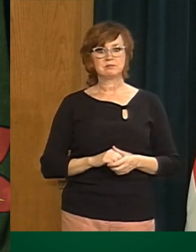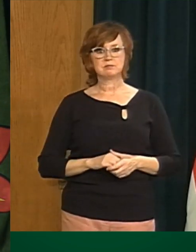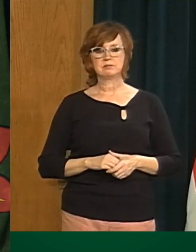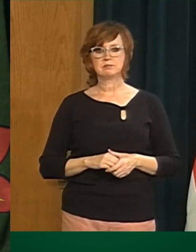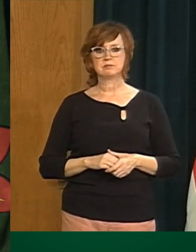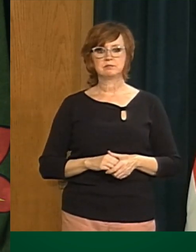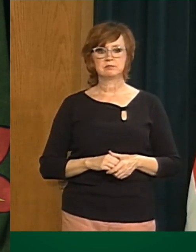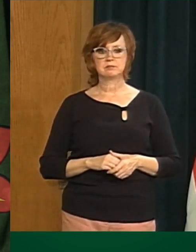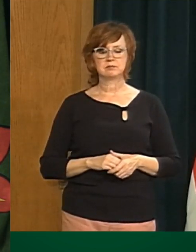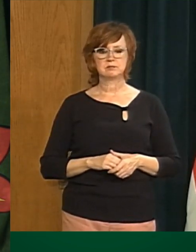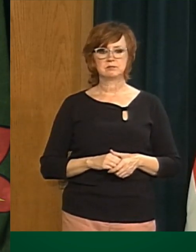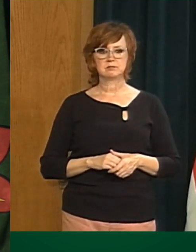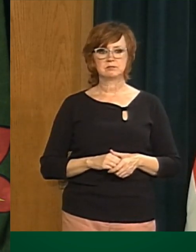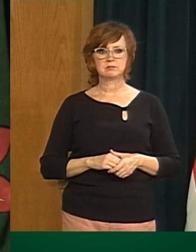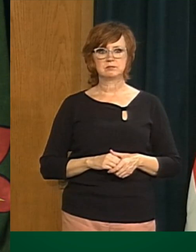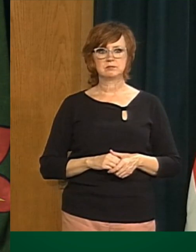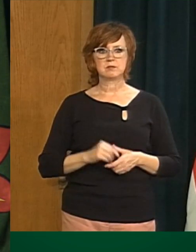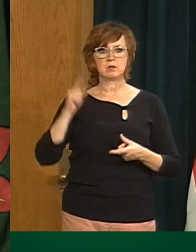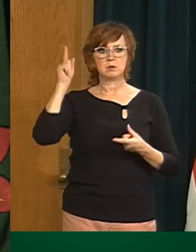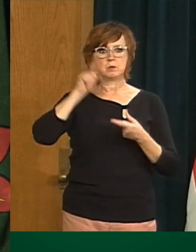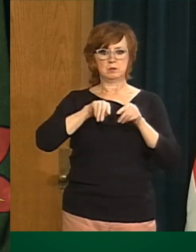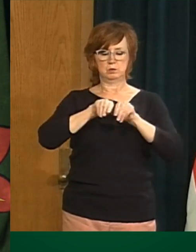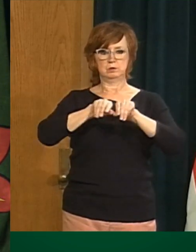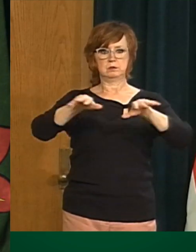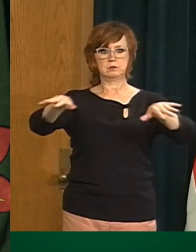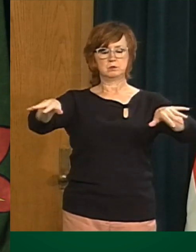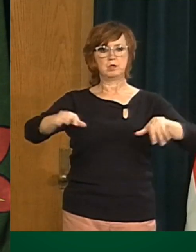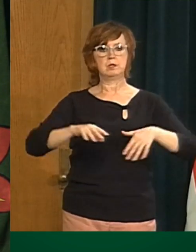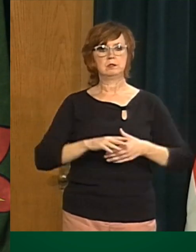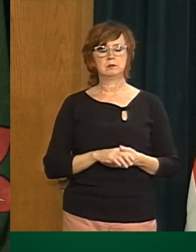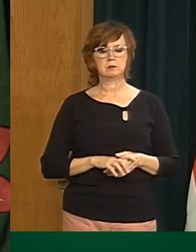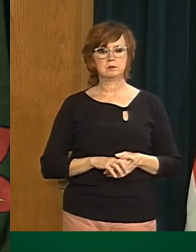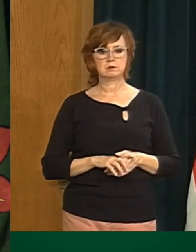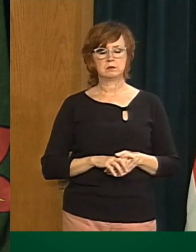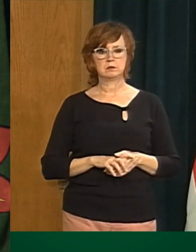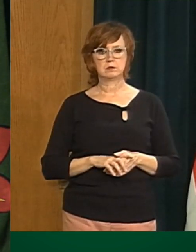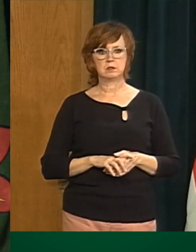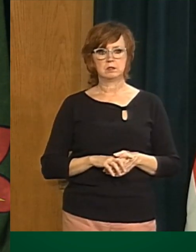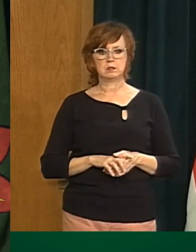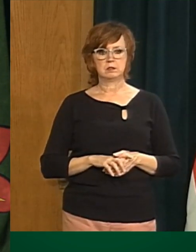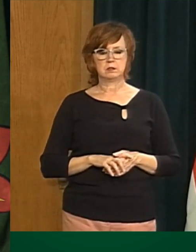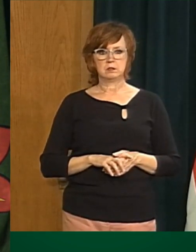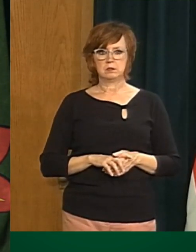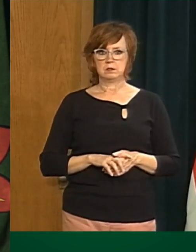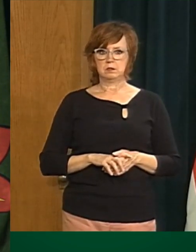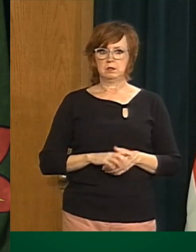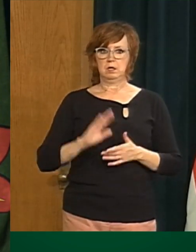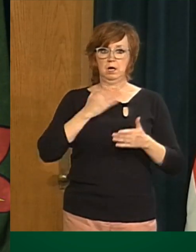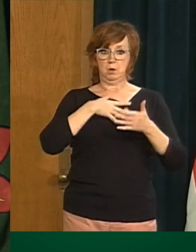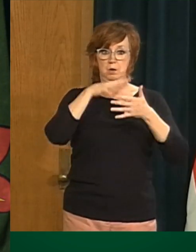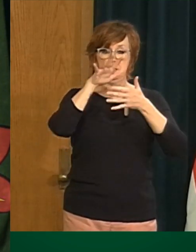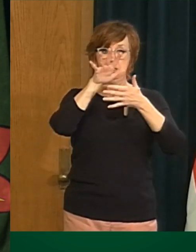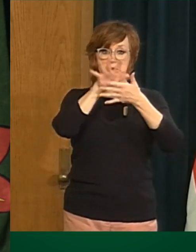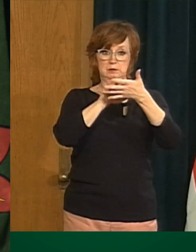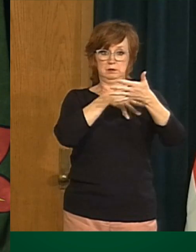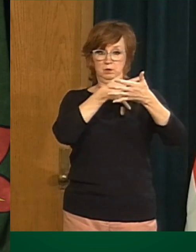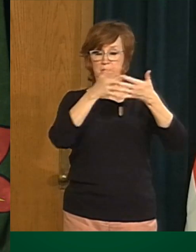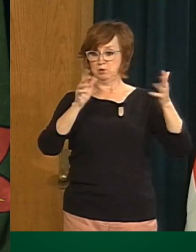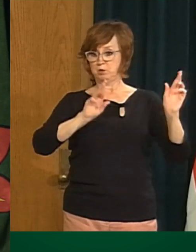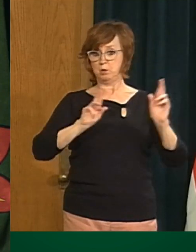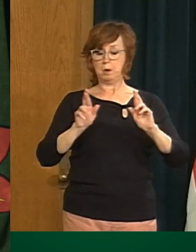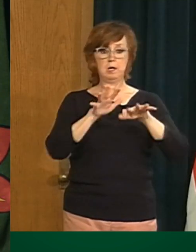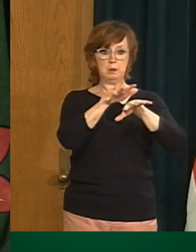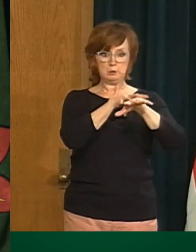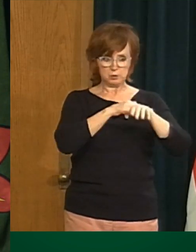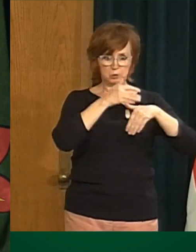are limiting the spread of this virus. We have put together a slow and methodical plan. We see a number of provinces that are